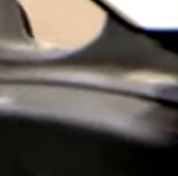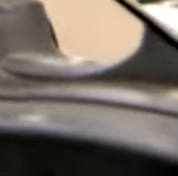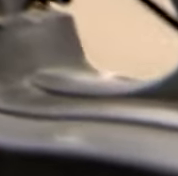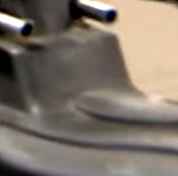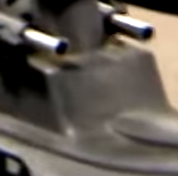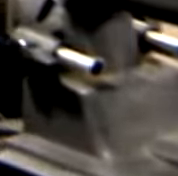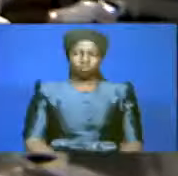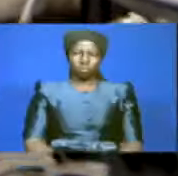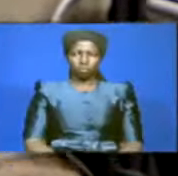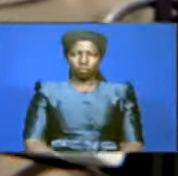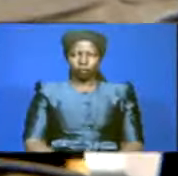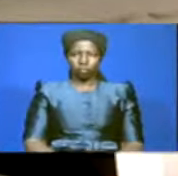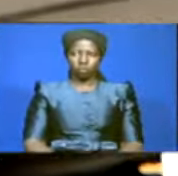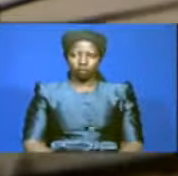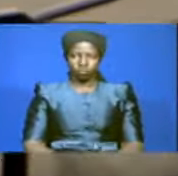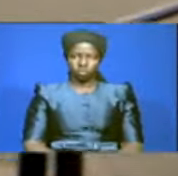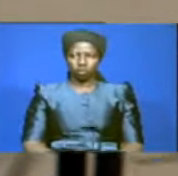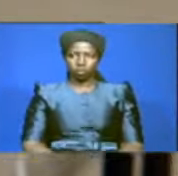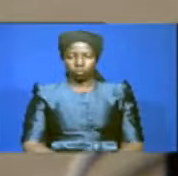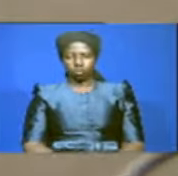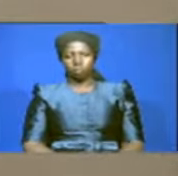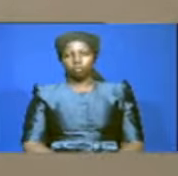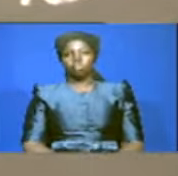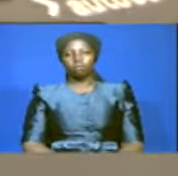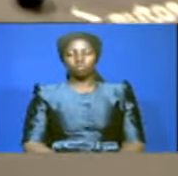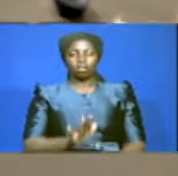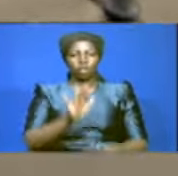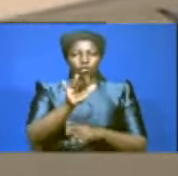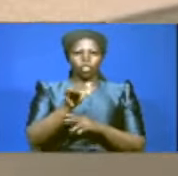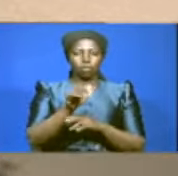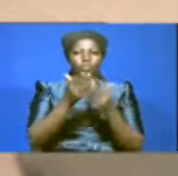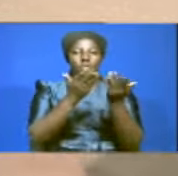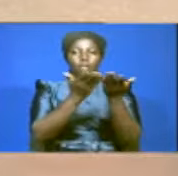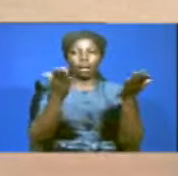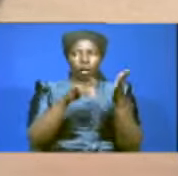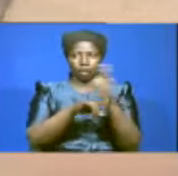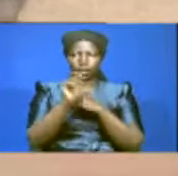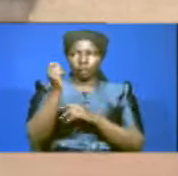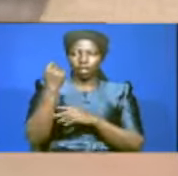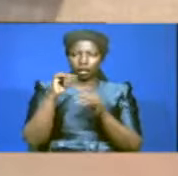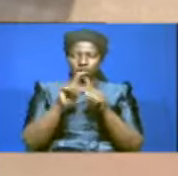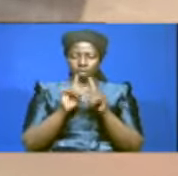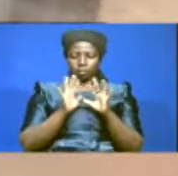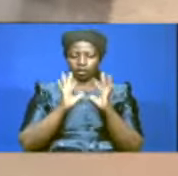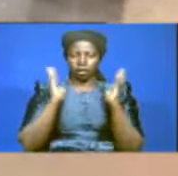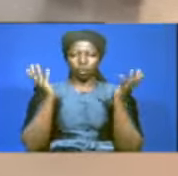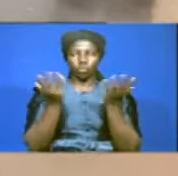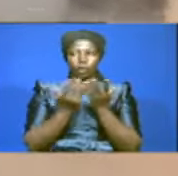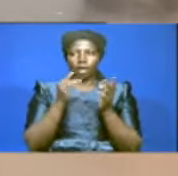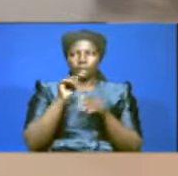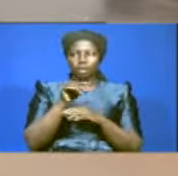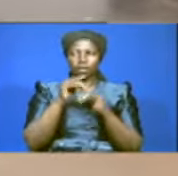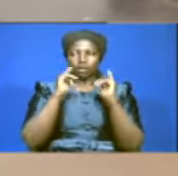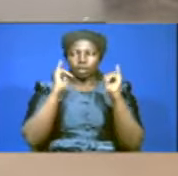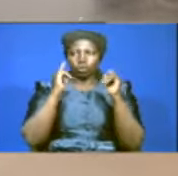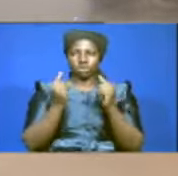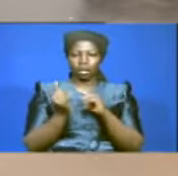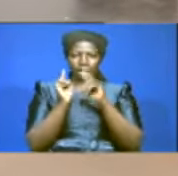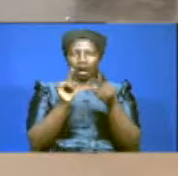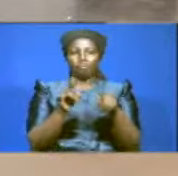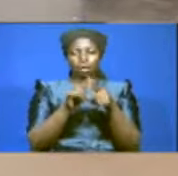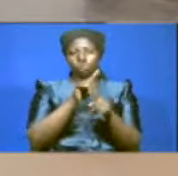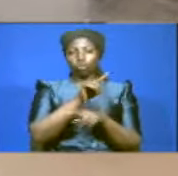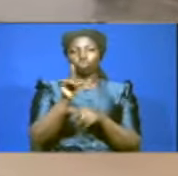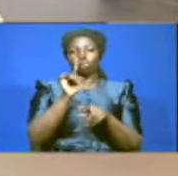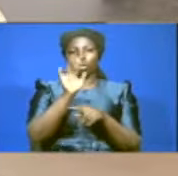From wherever you're watching us in Kenya and around the world, this is the Legends Edition coming to you live from Nairobi,